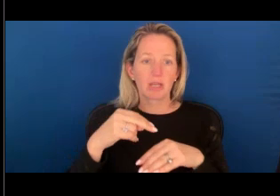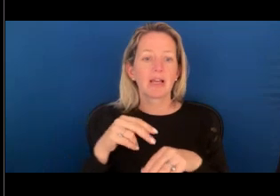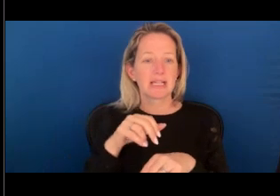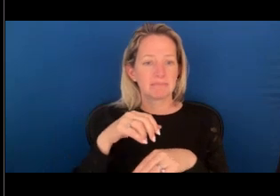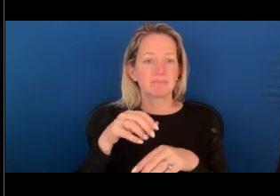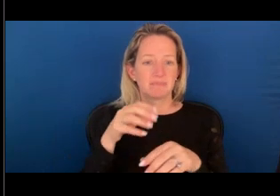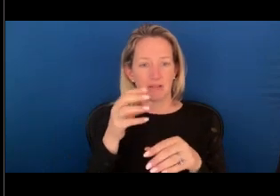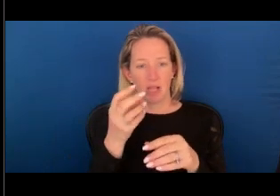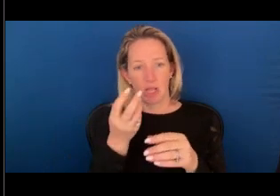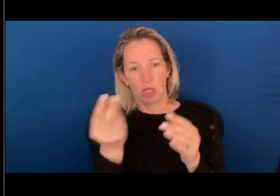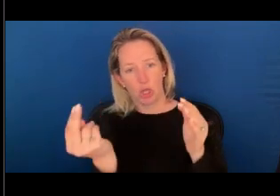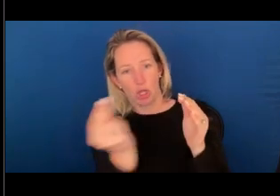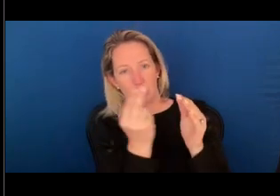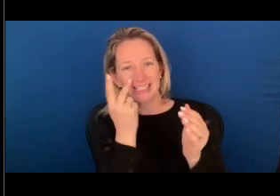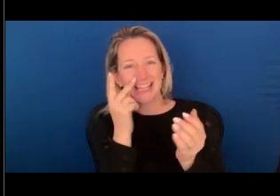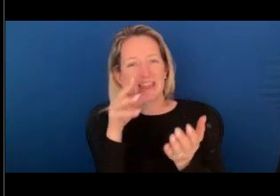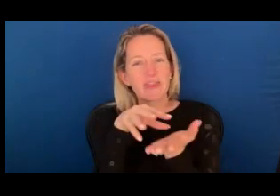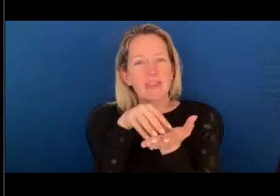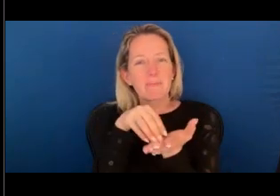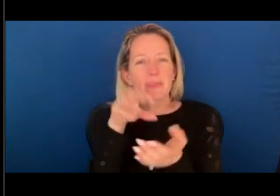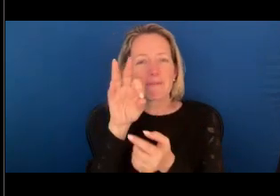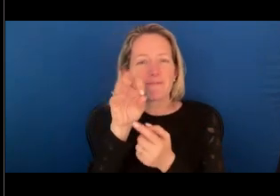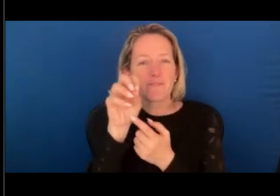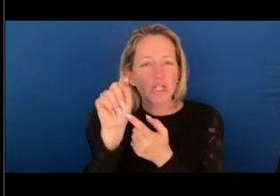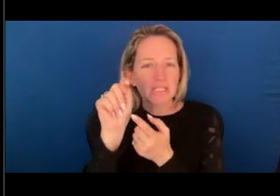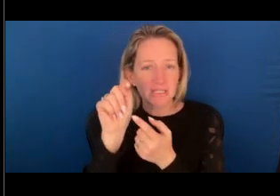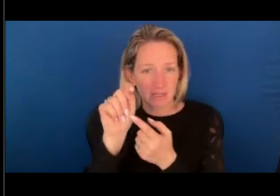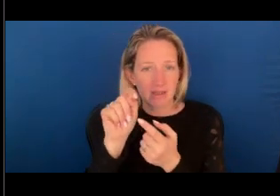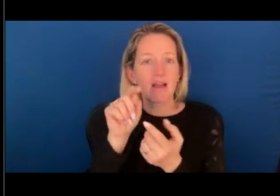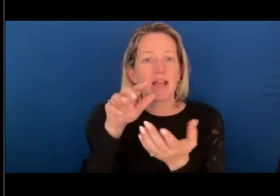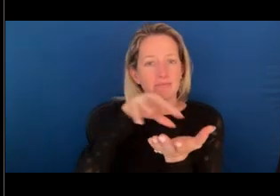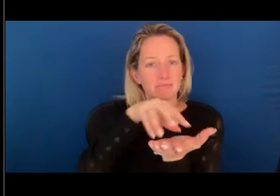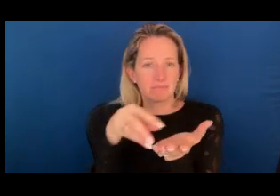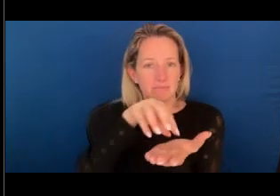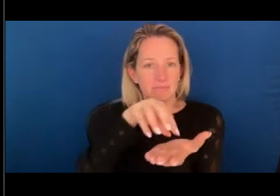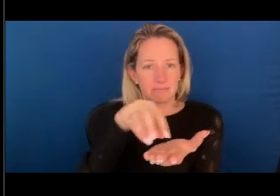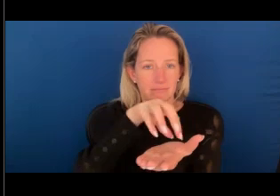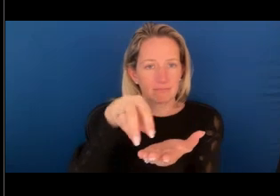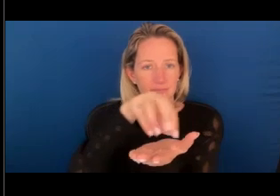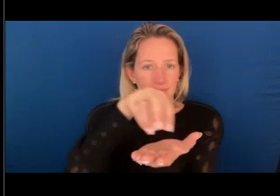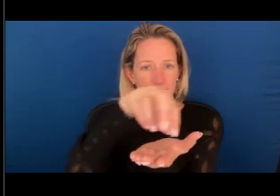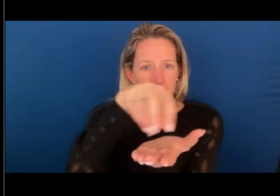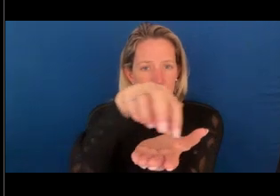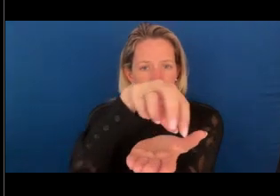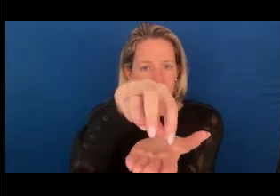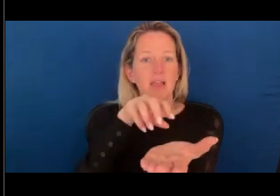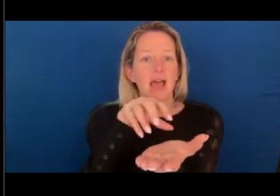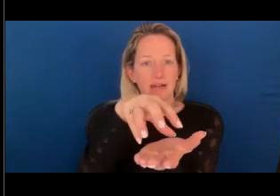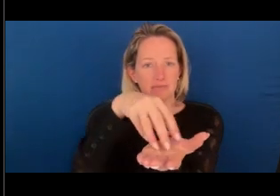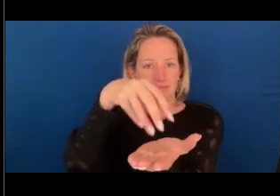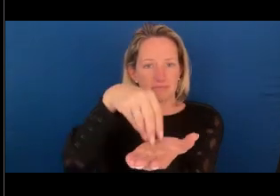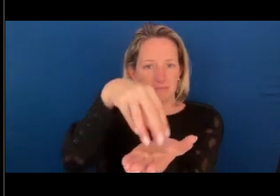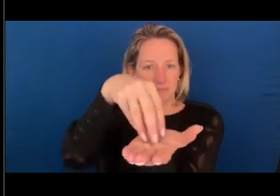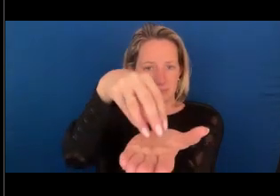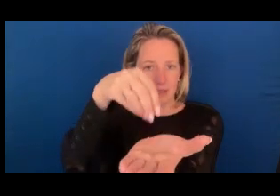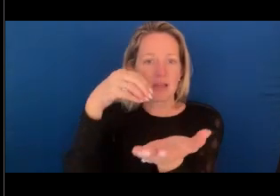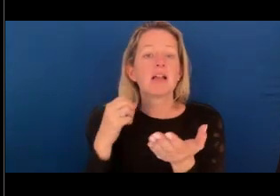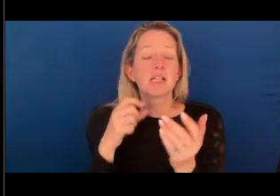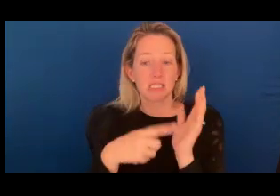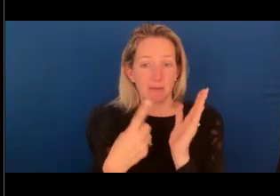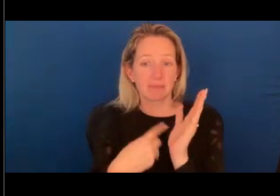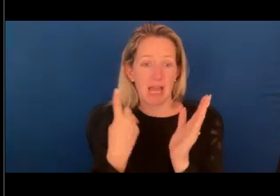snail's undulating foot. It actually undulates to bring in particles that are, in some cases, 10